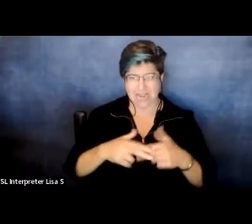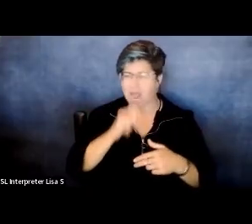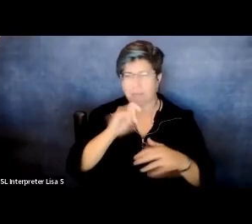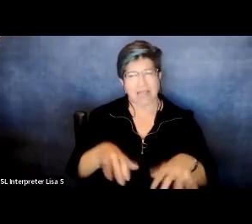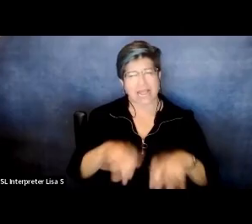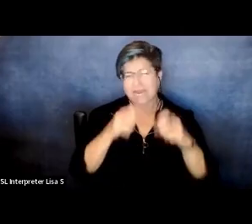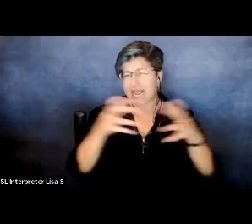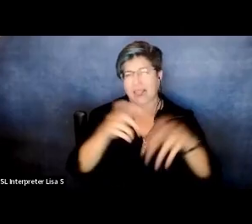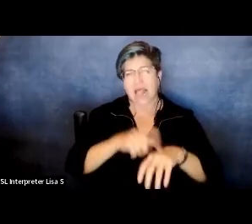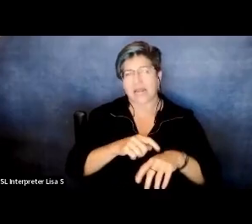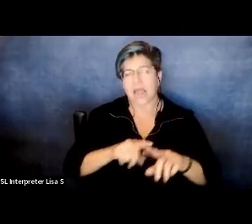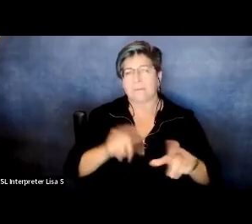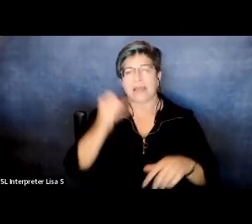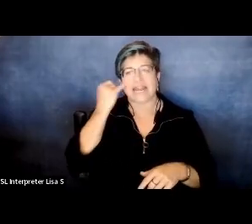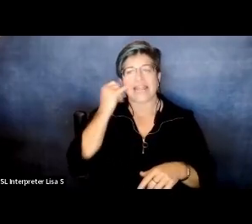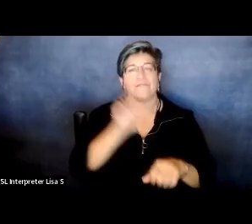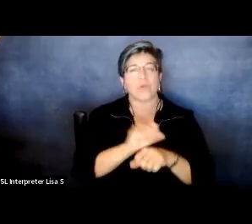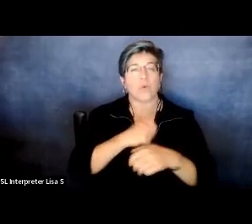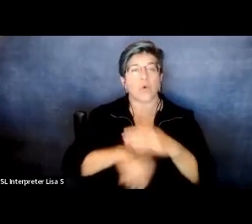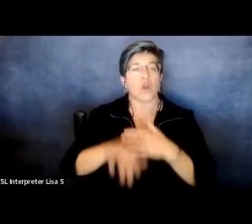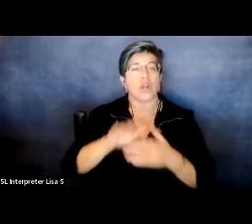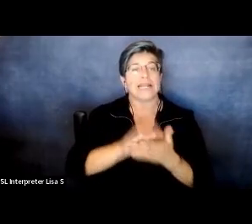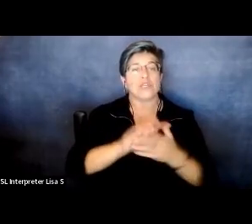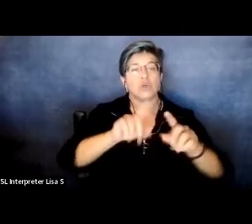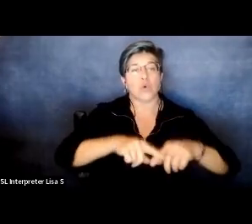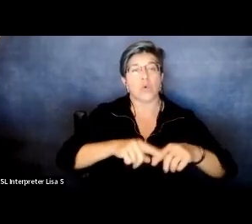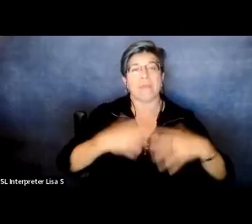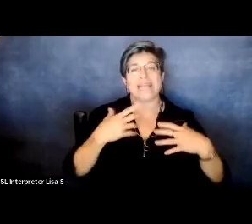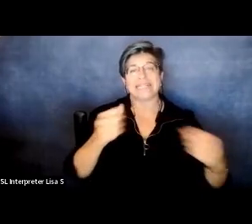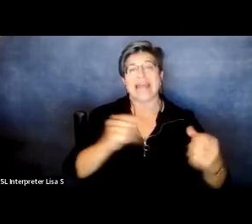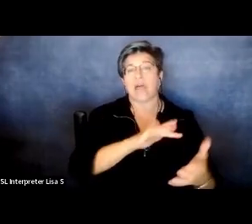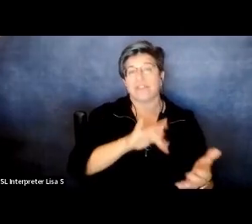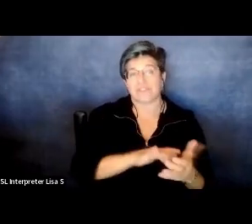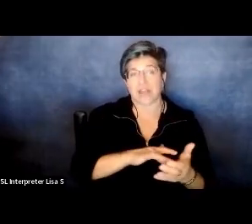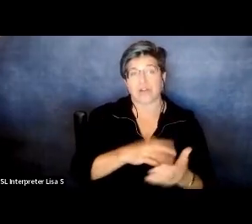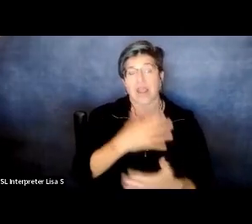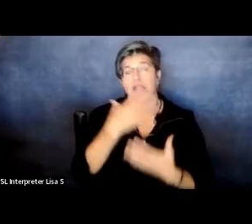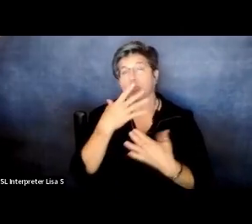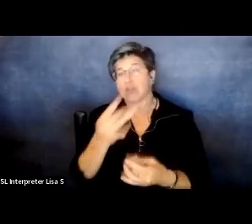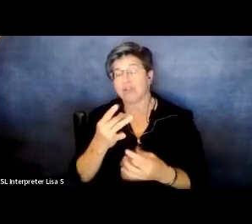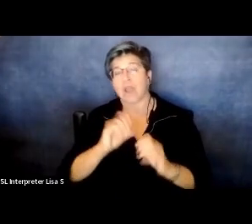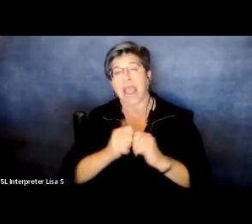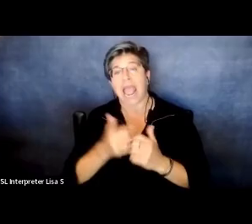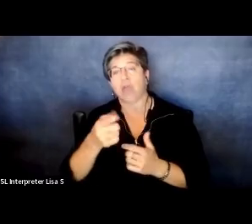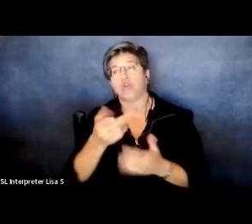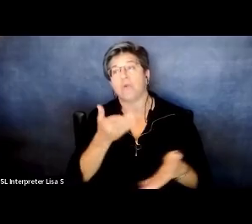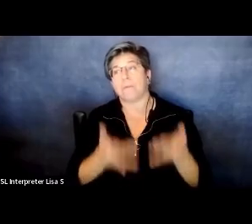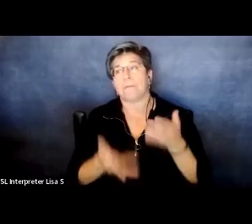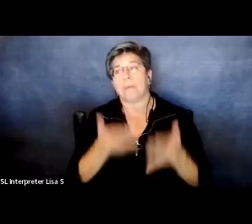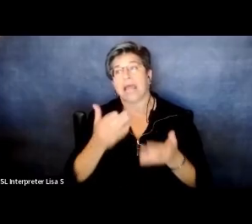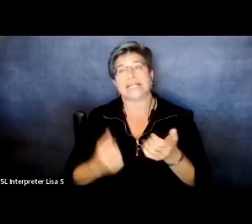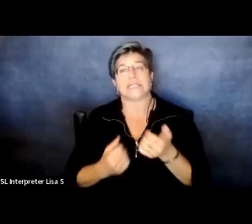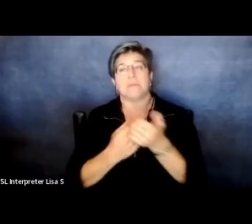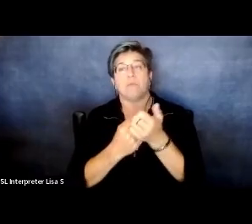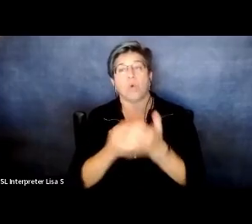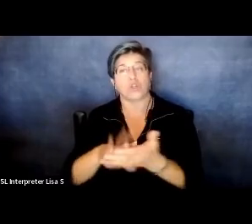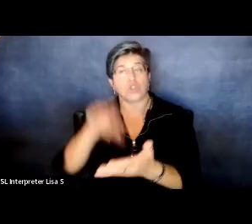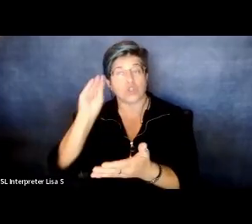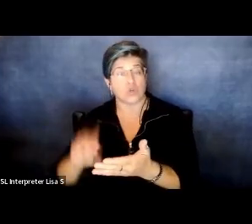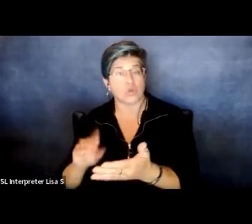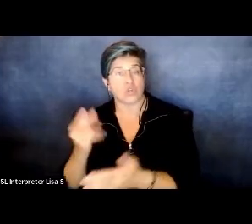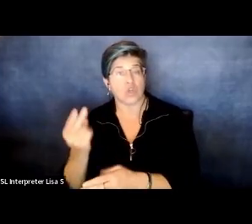much time here, but if you work in a school-based health center and you're interested in how you might support students who are